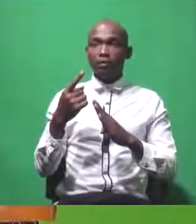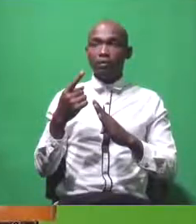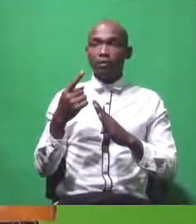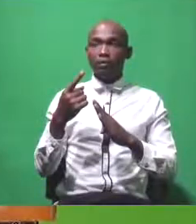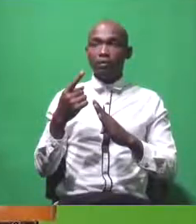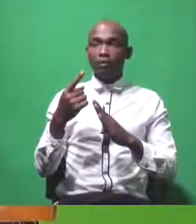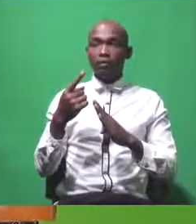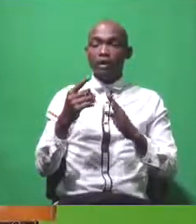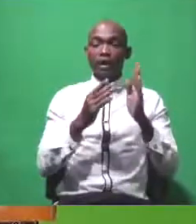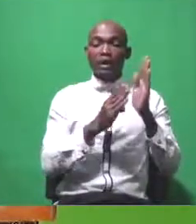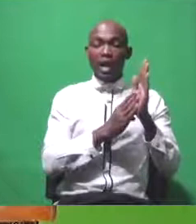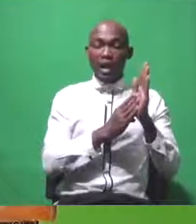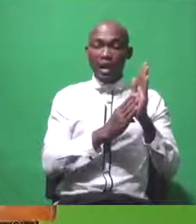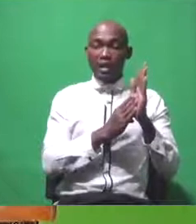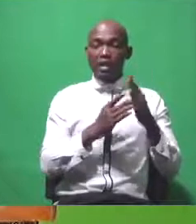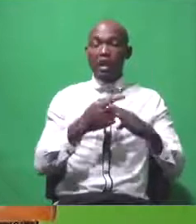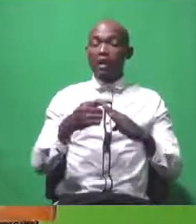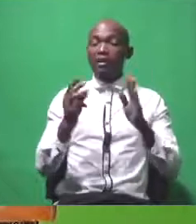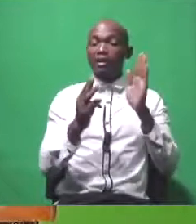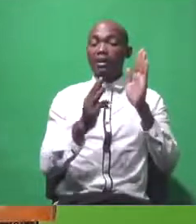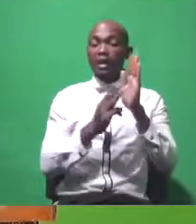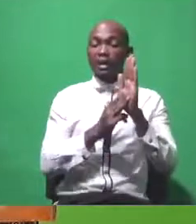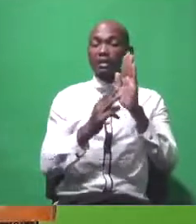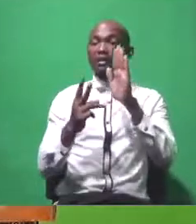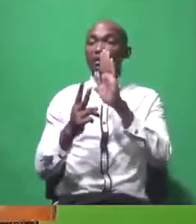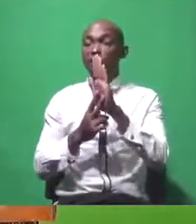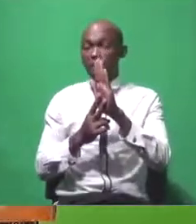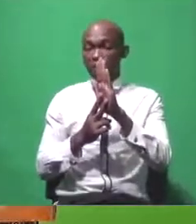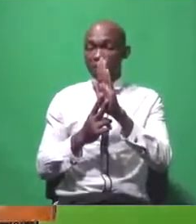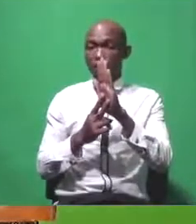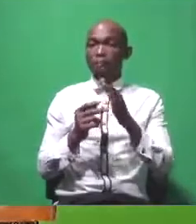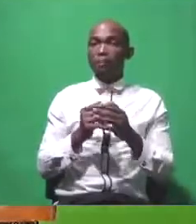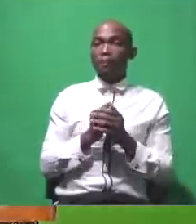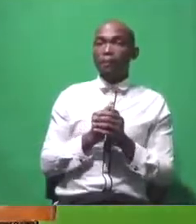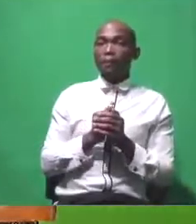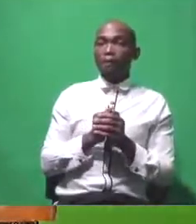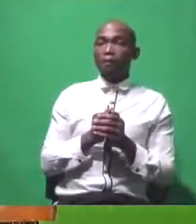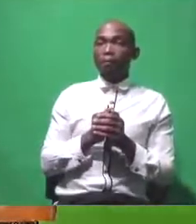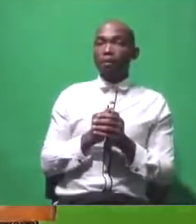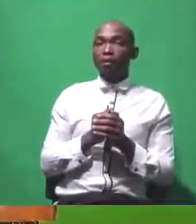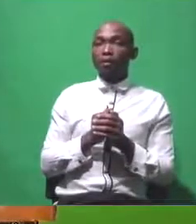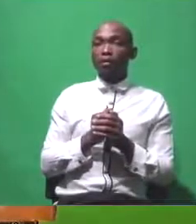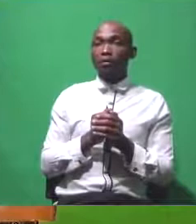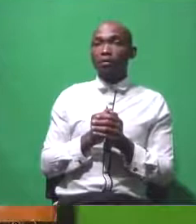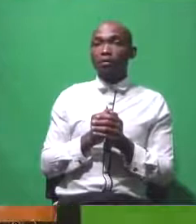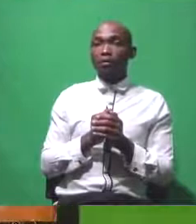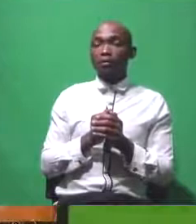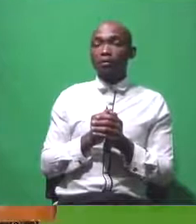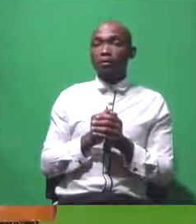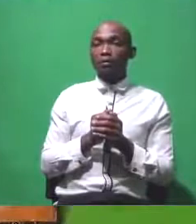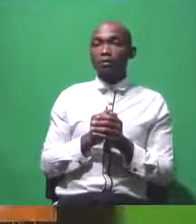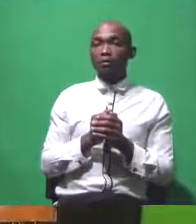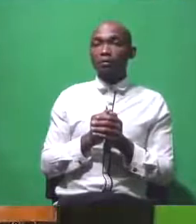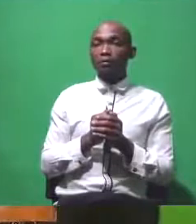credit side is greater than the debit side. If the credit side is greater